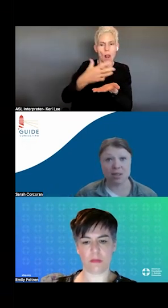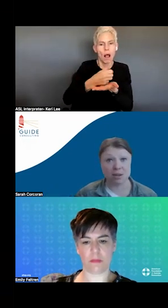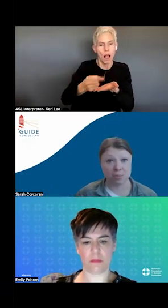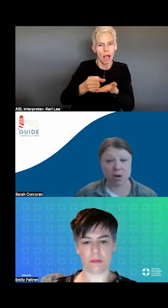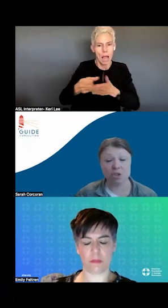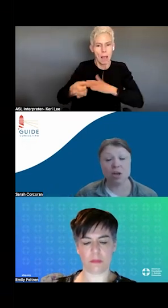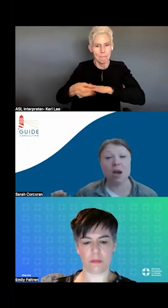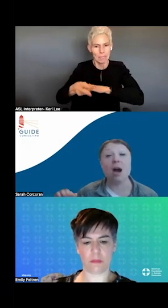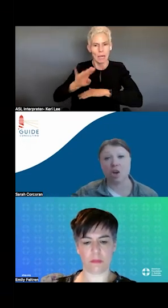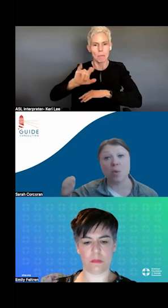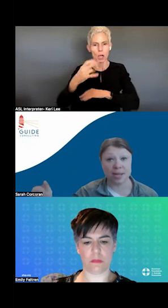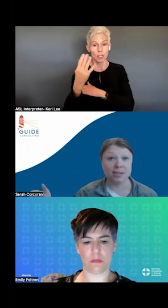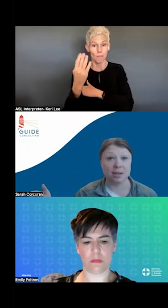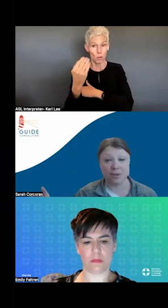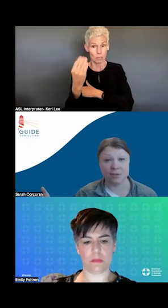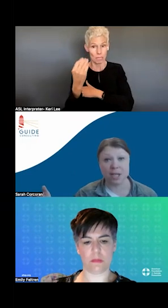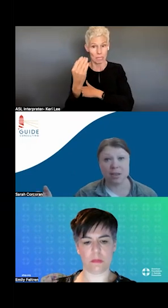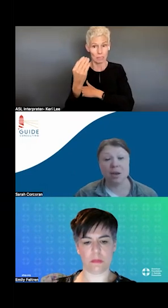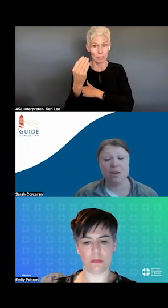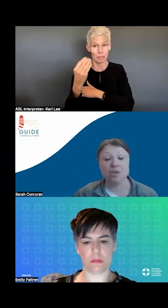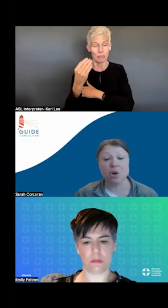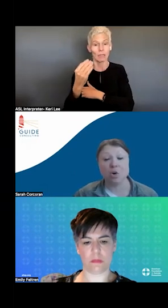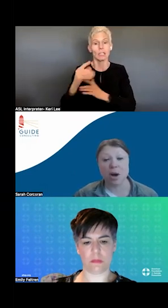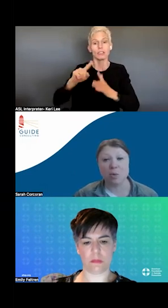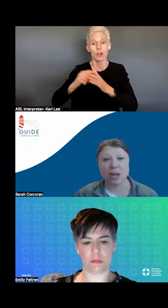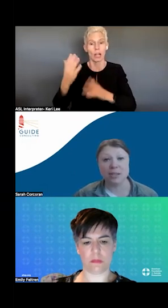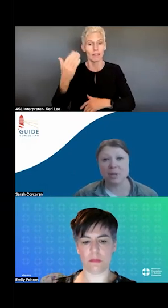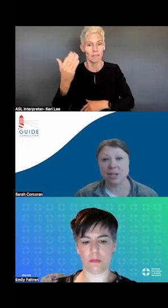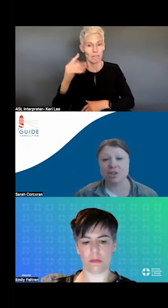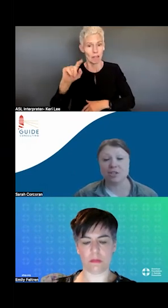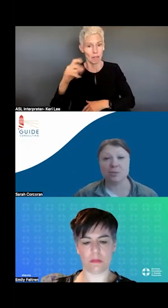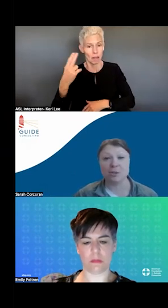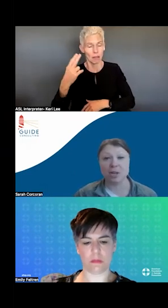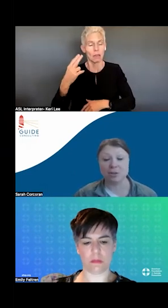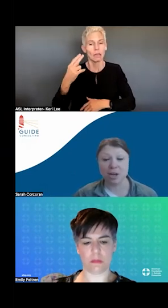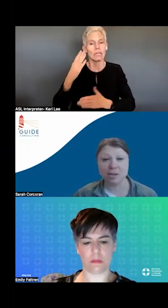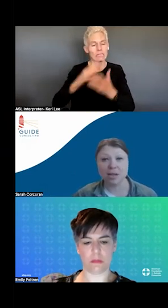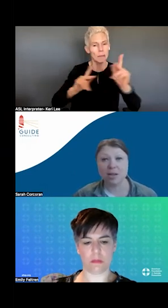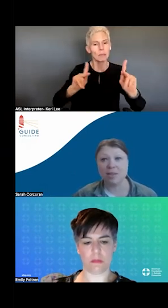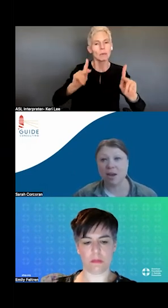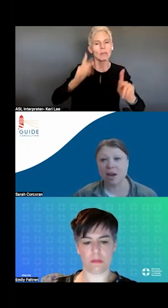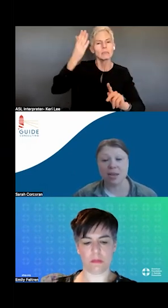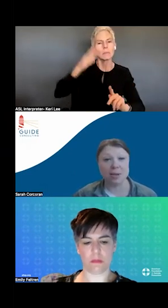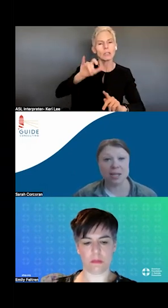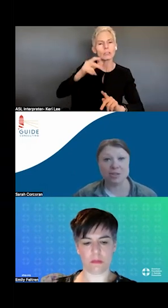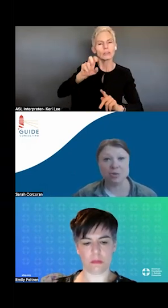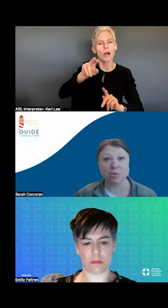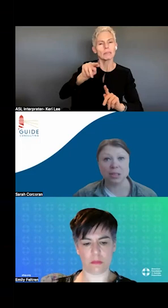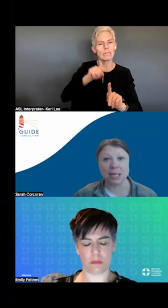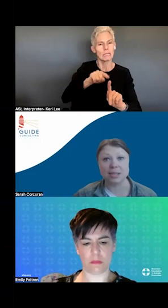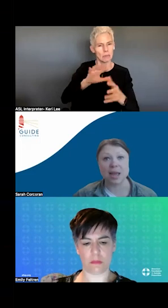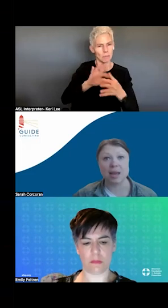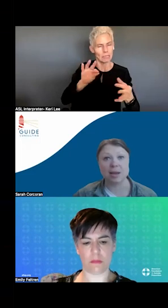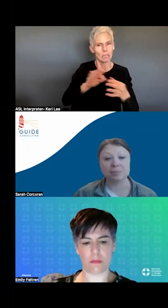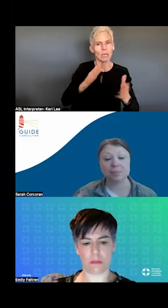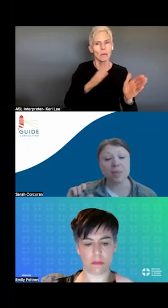14th of March, going into the 15th. So we've gotten some indications from Speaker Johnson that he plans to